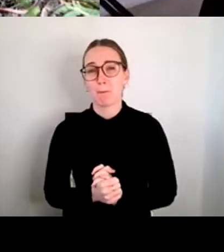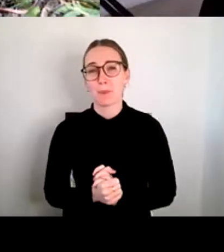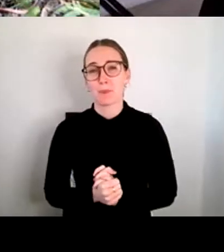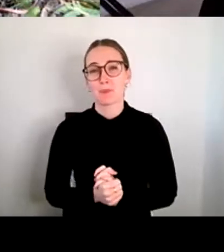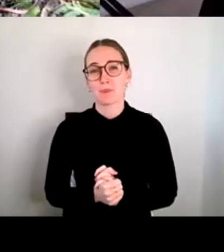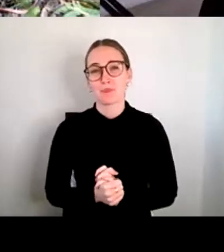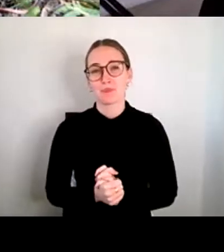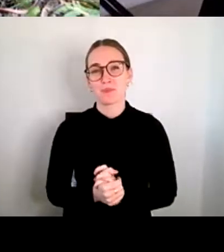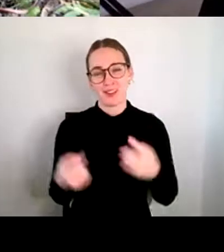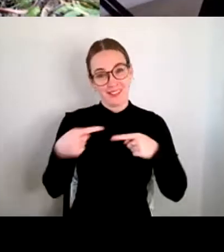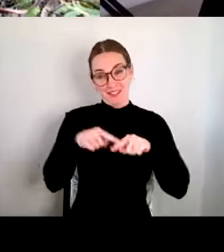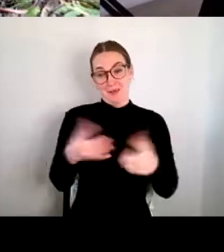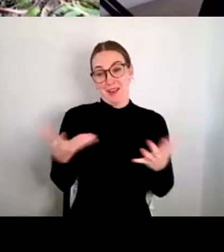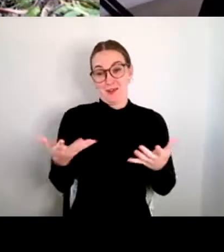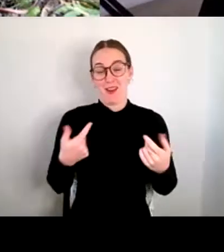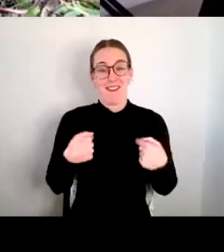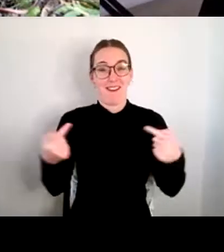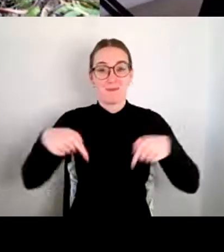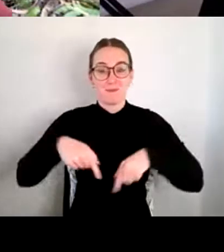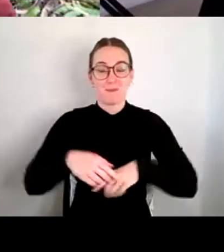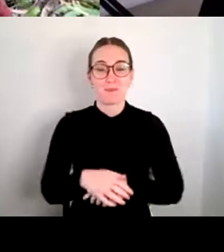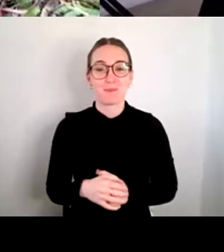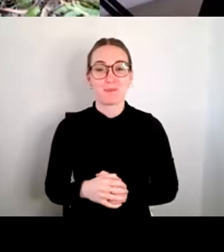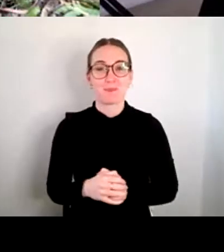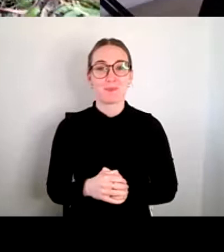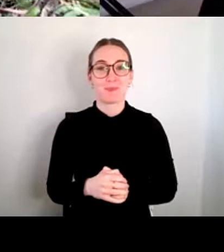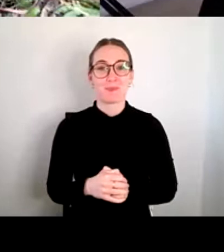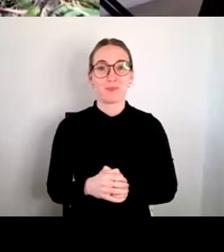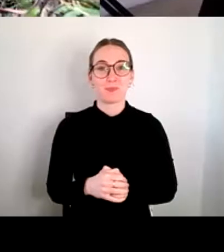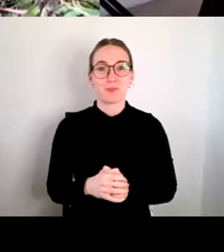guess it depends on where I am. So